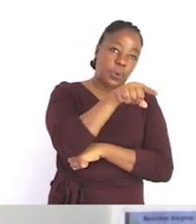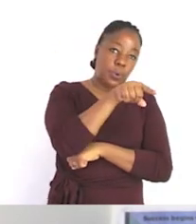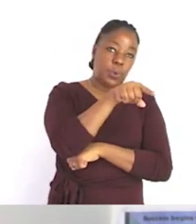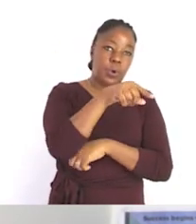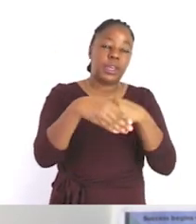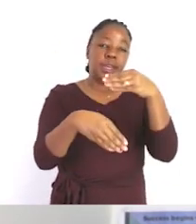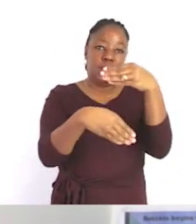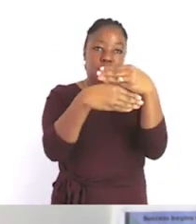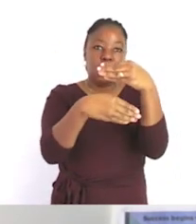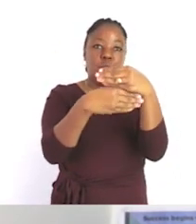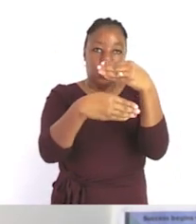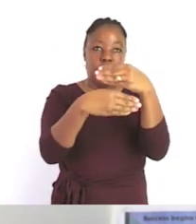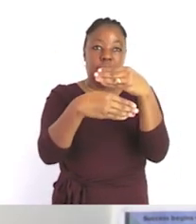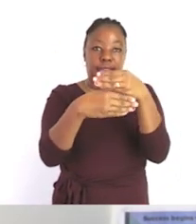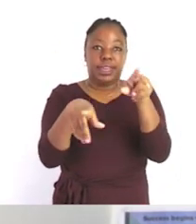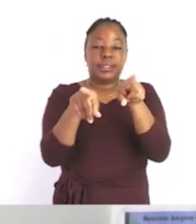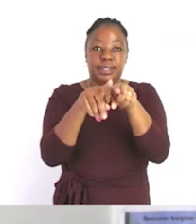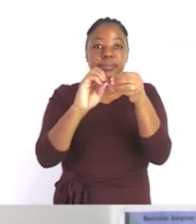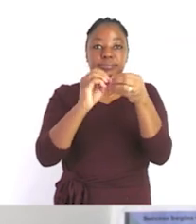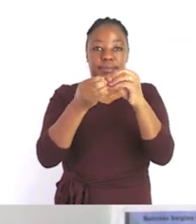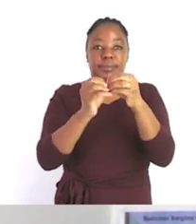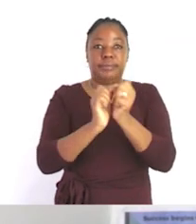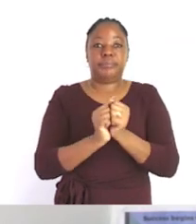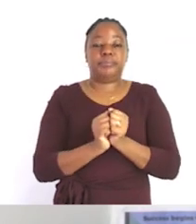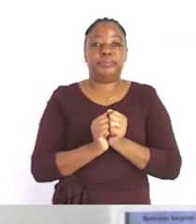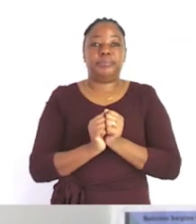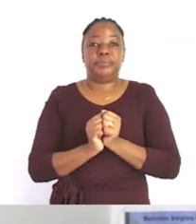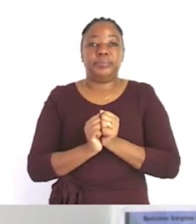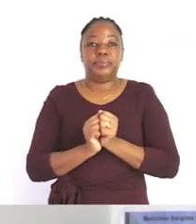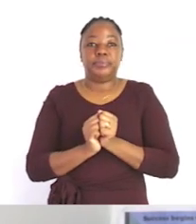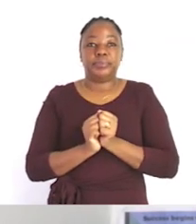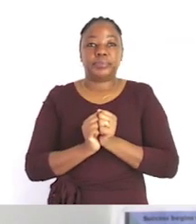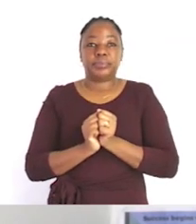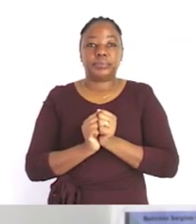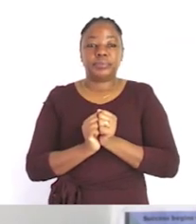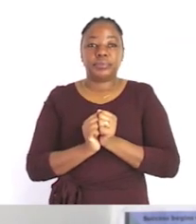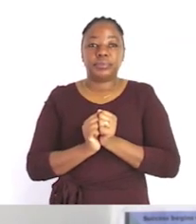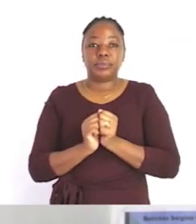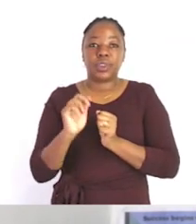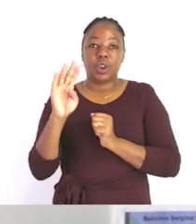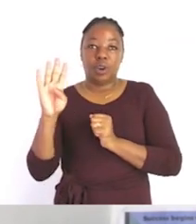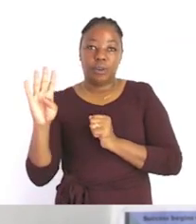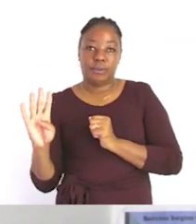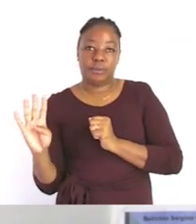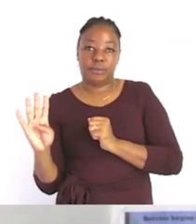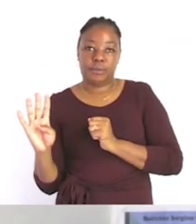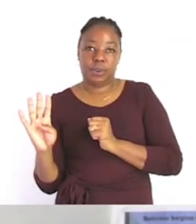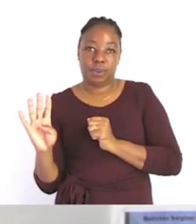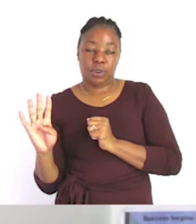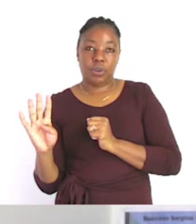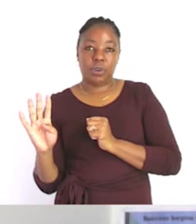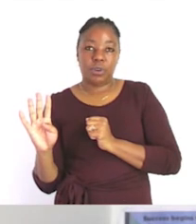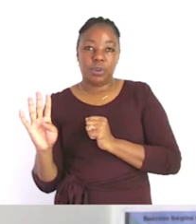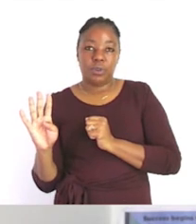double it to see if we are going to get the same answer here. So let us take our 4